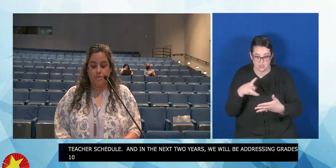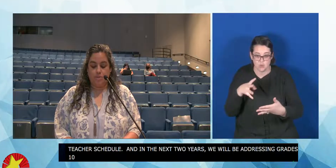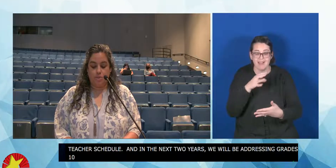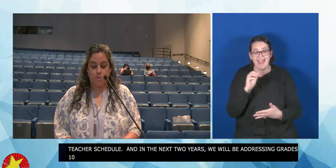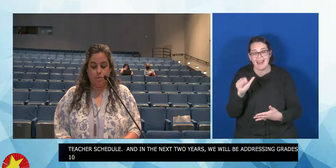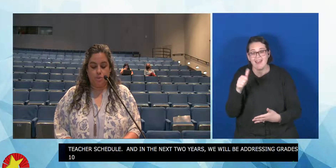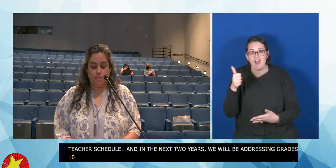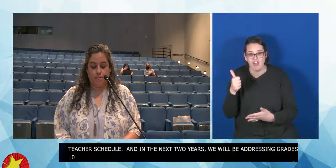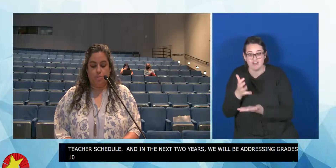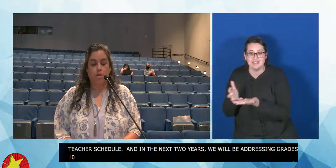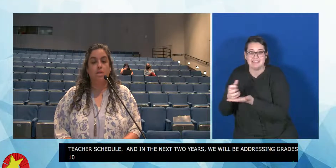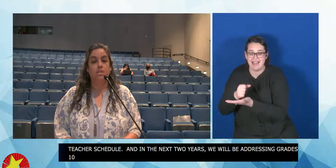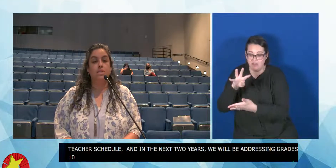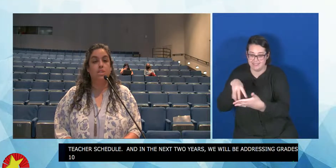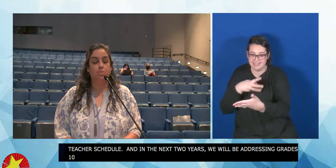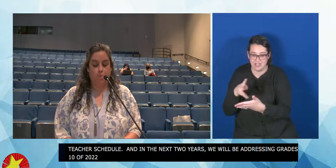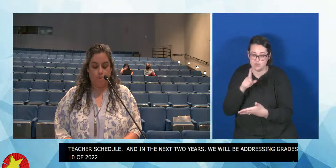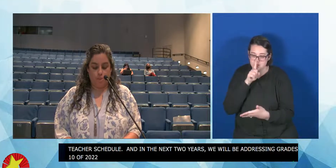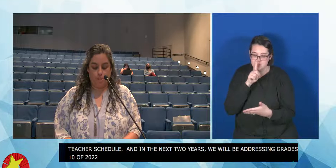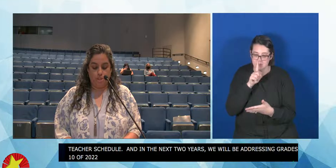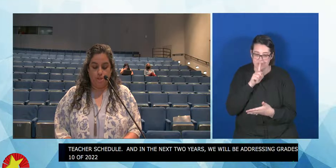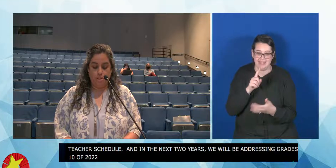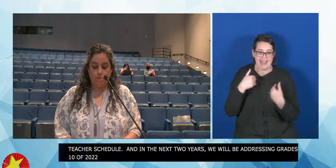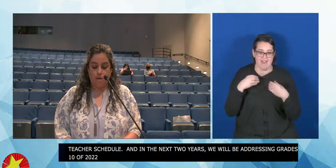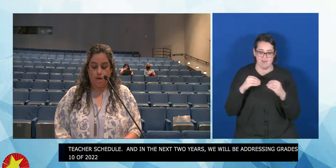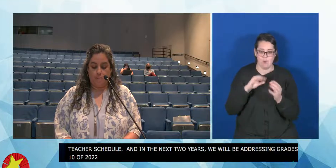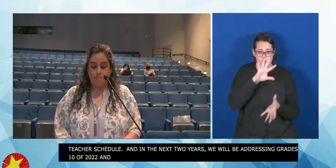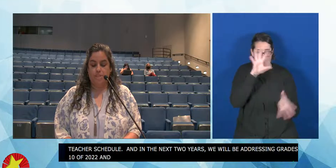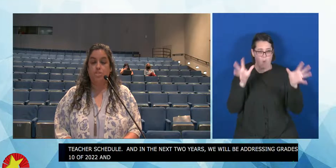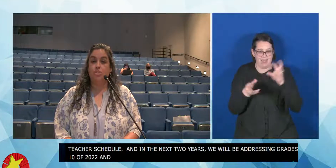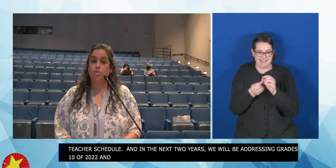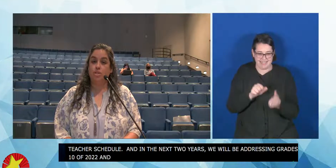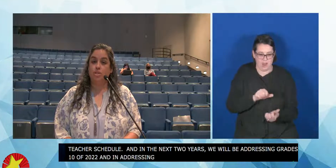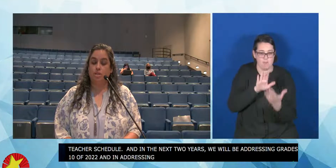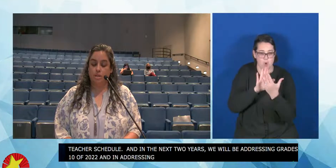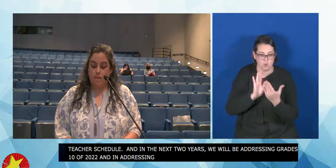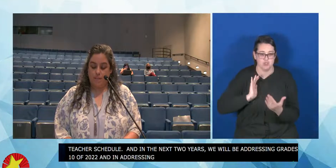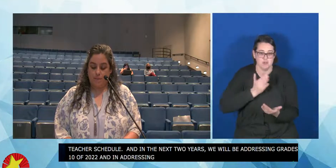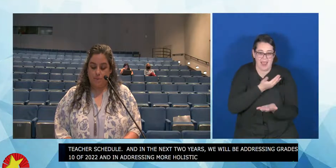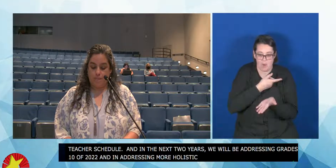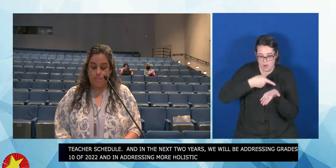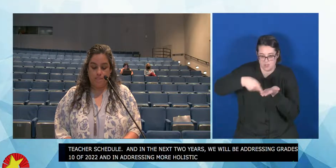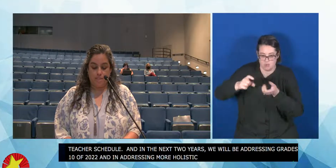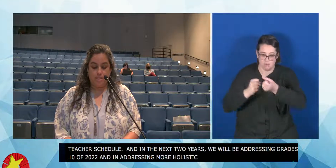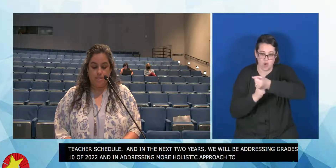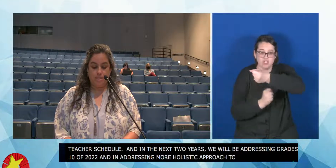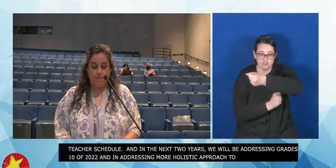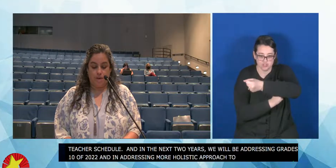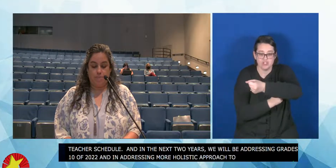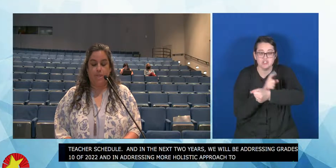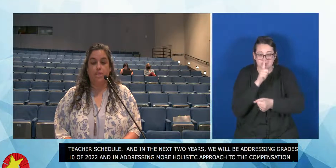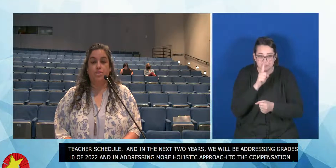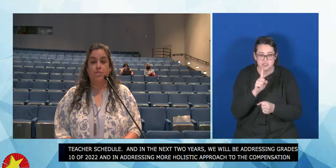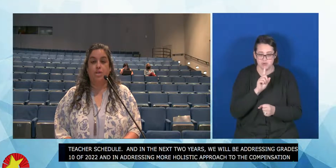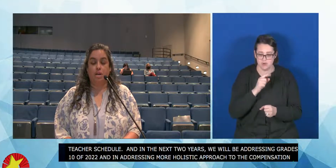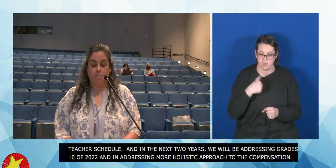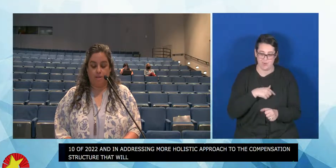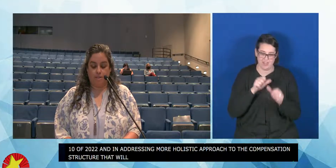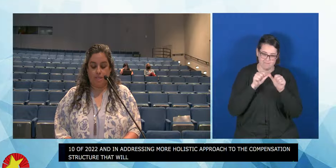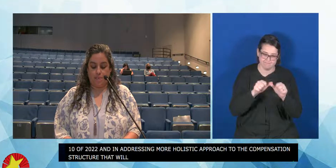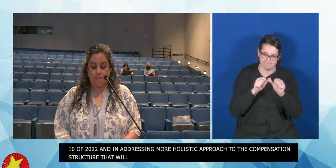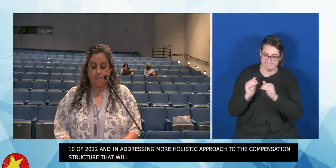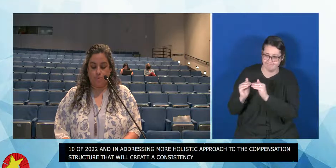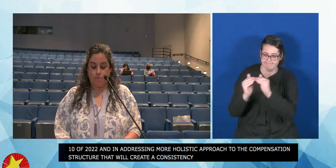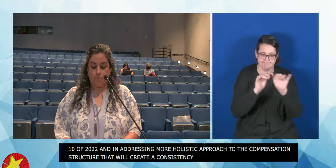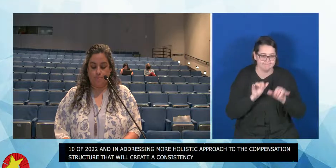salary schedules to address a more holistic approach to our compensation structure that creates a consistency of application among